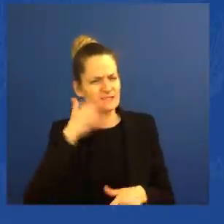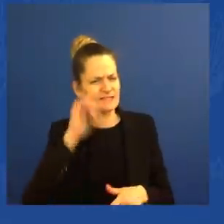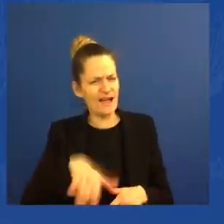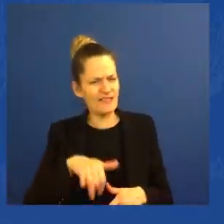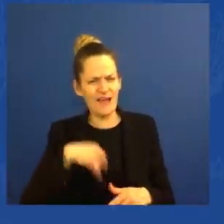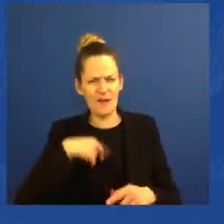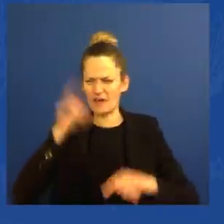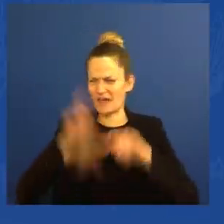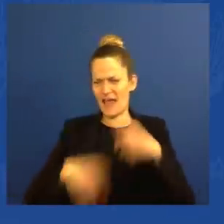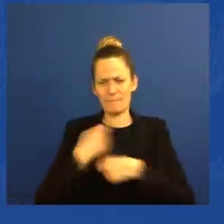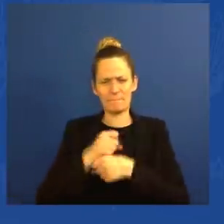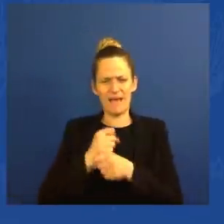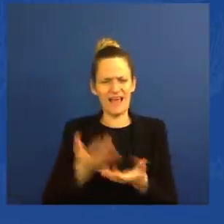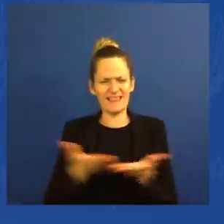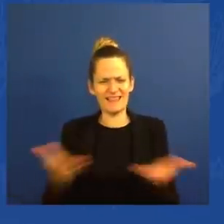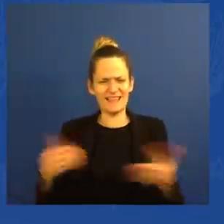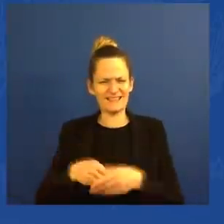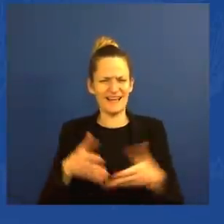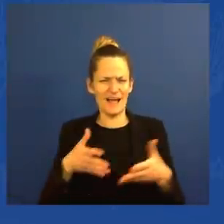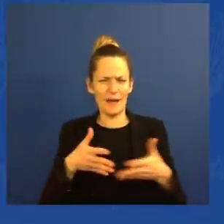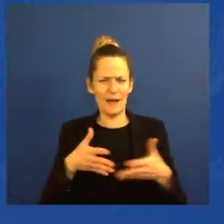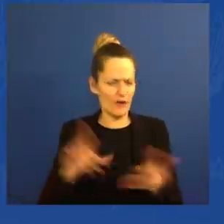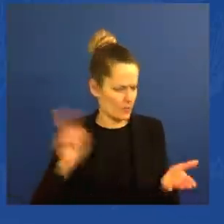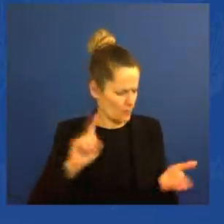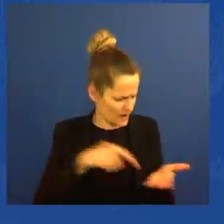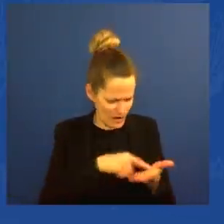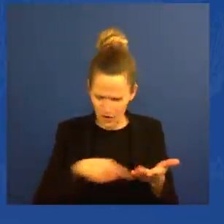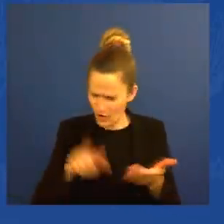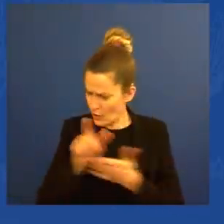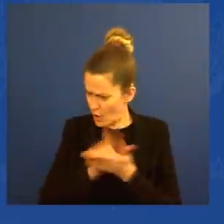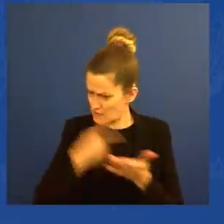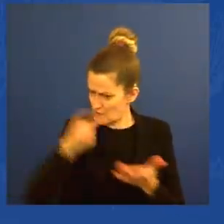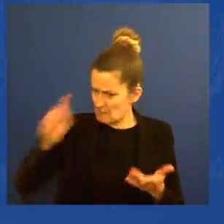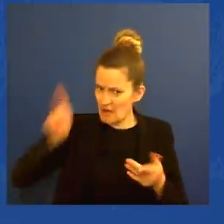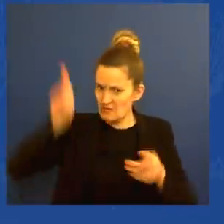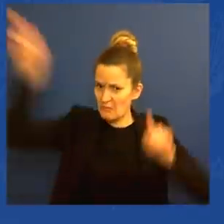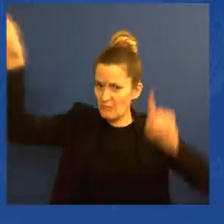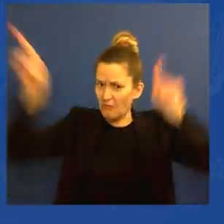so guess what? Intel came to me.